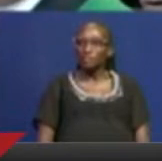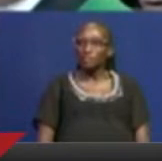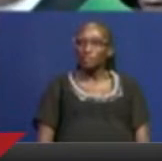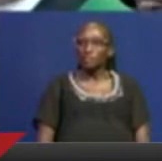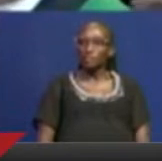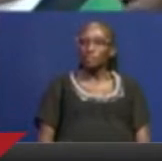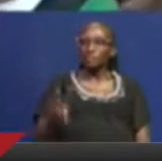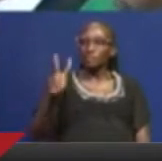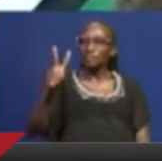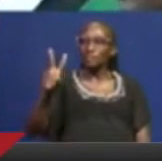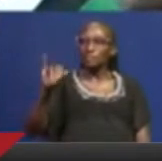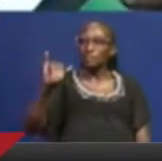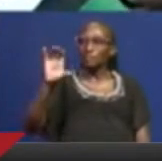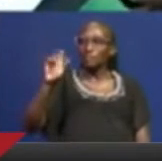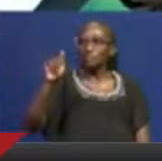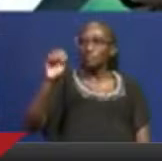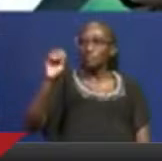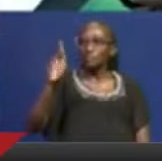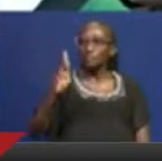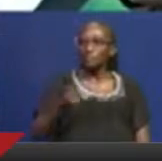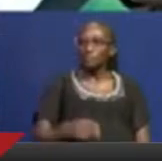Chepalungu Victor Koech.